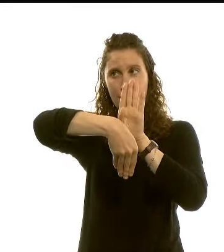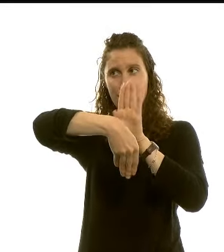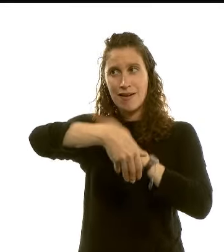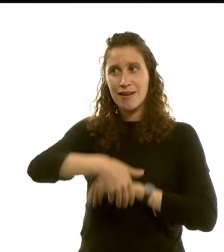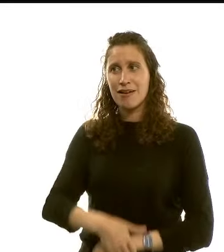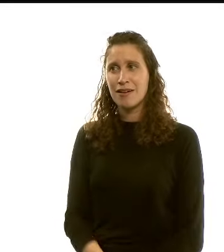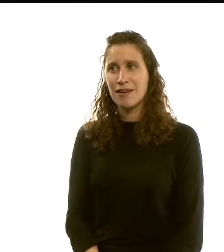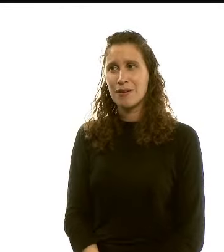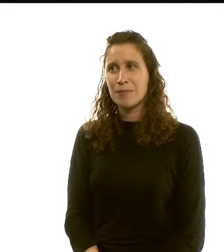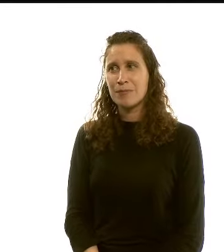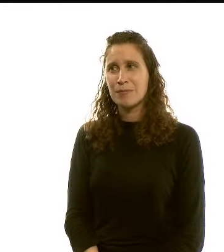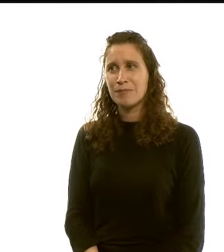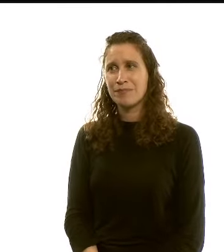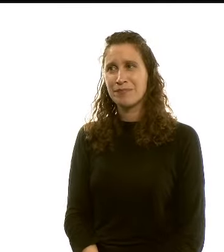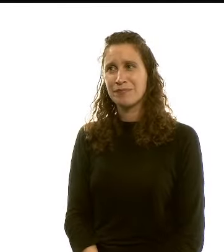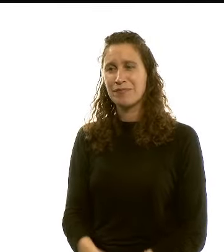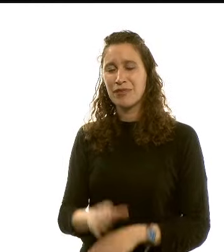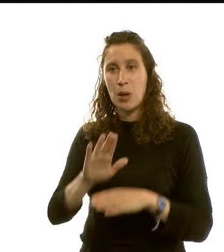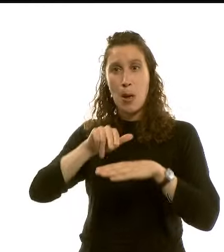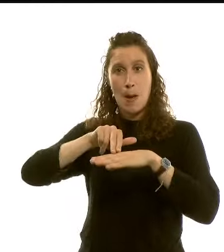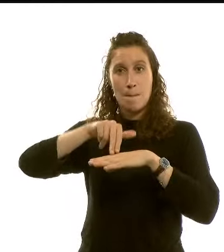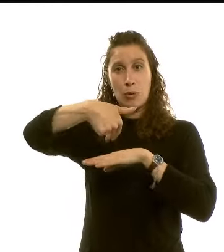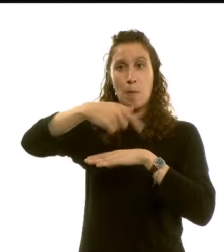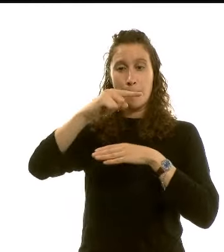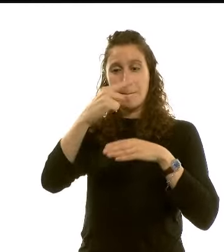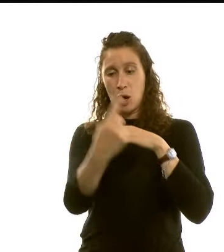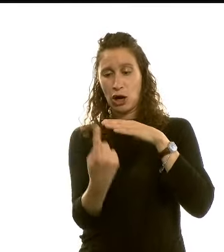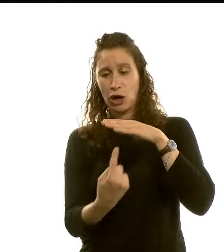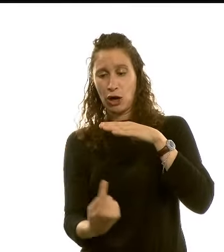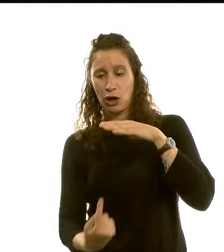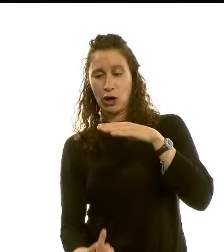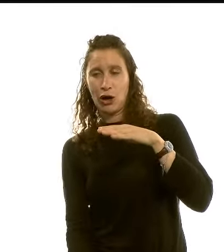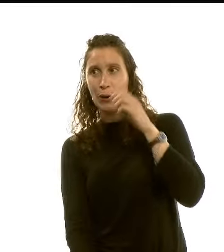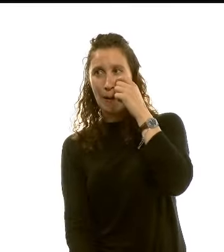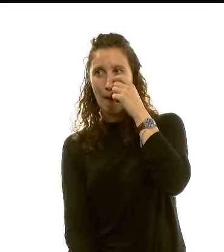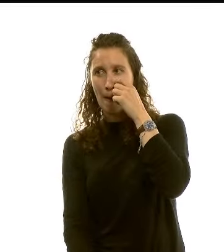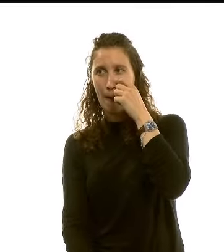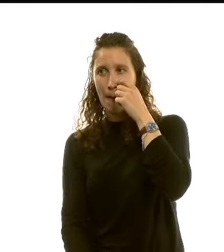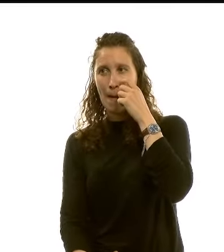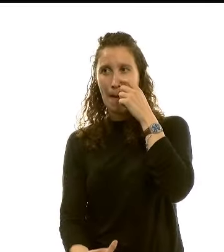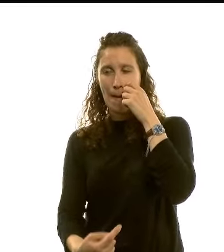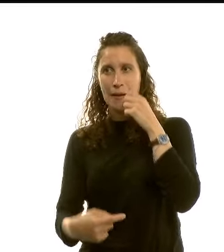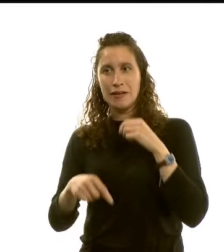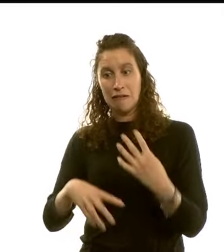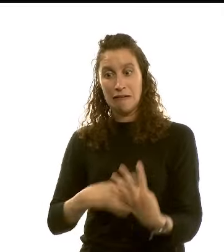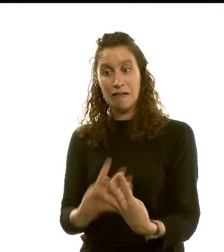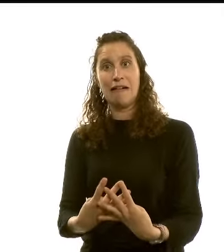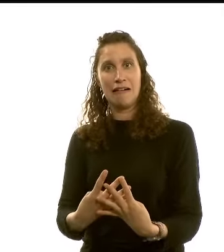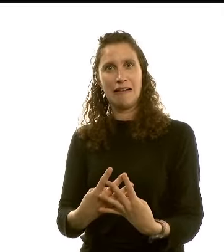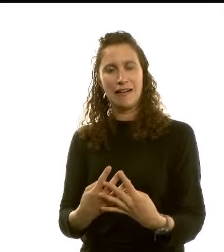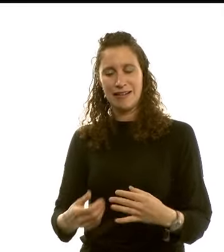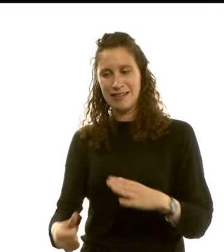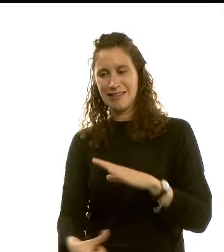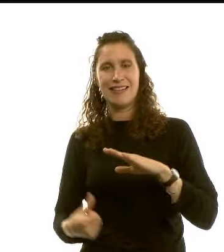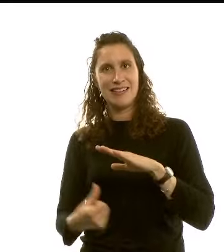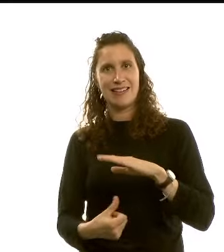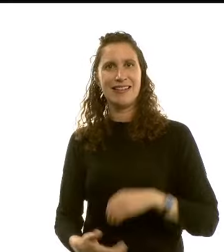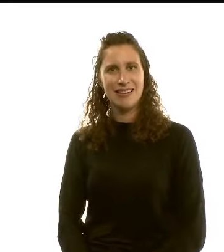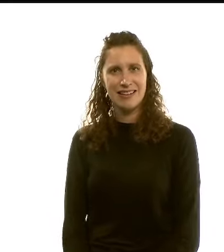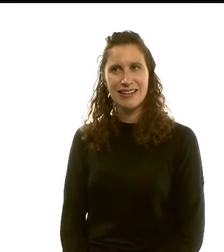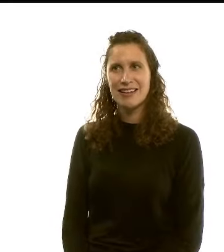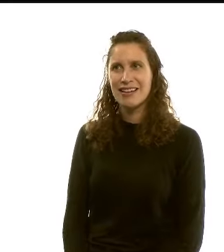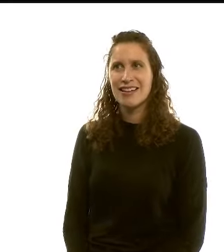knob here and we raise the drawbridge. And he is gone. We can see that Here he is. they fell in the back here. It's in the dungeon. Yeah. Yes. So